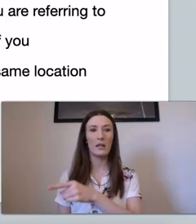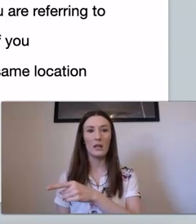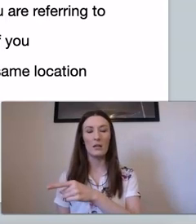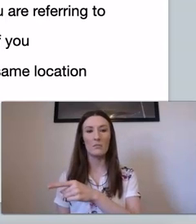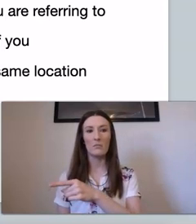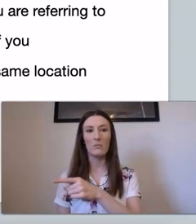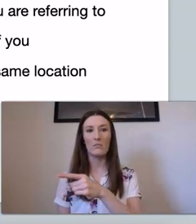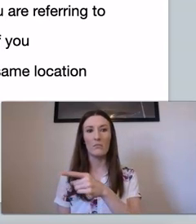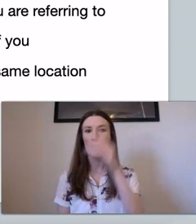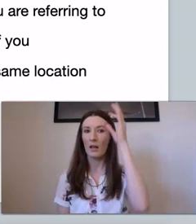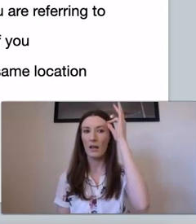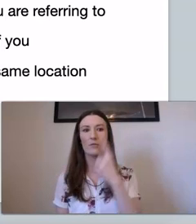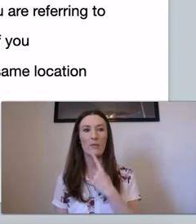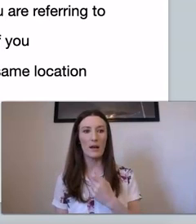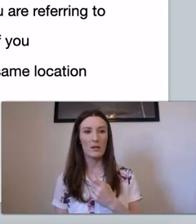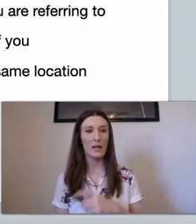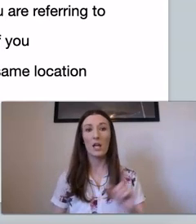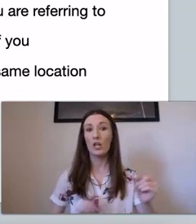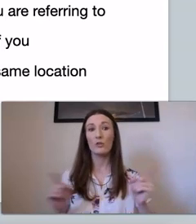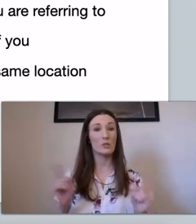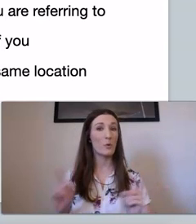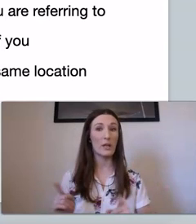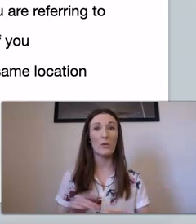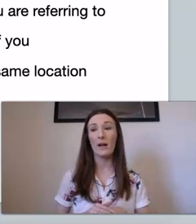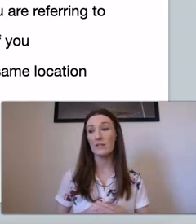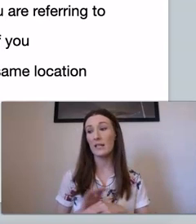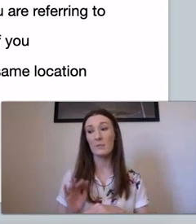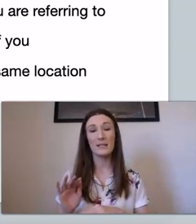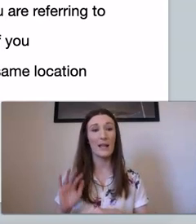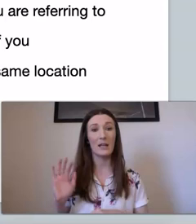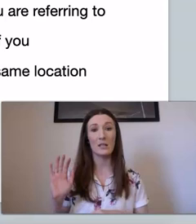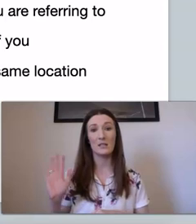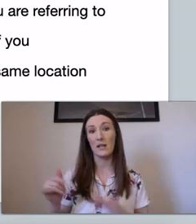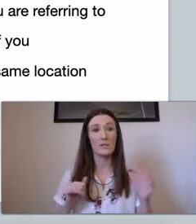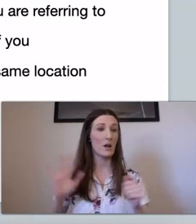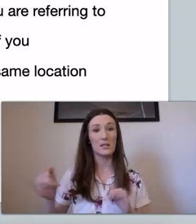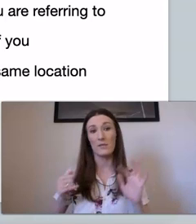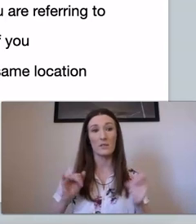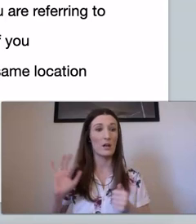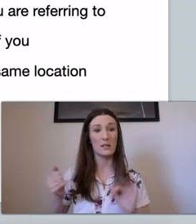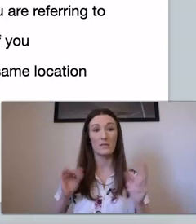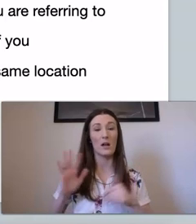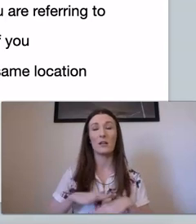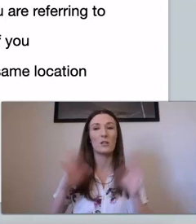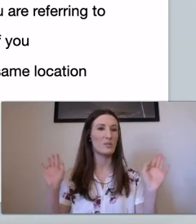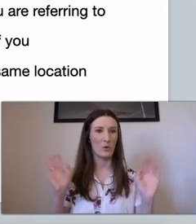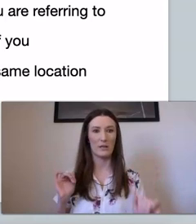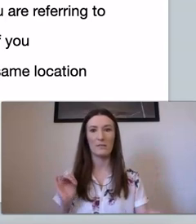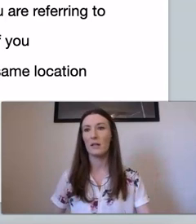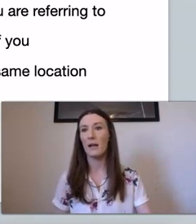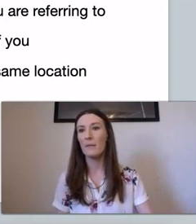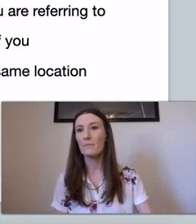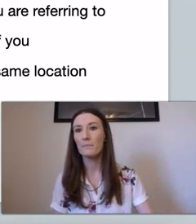Okay? He hair red. Okay, you just point. You don't have to keep saying David Scott, David Scott, David Scott. Just